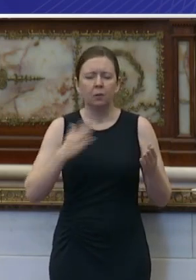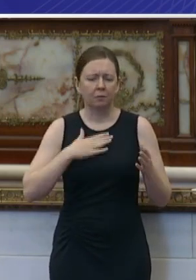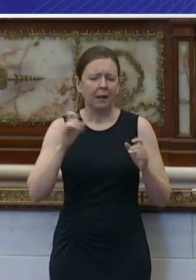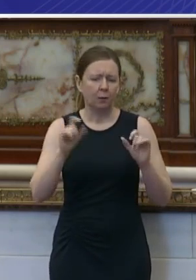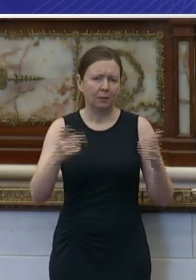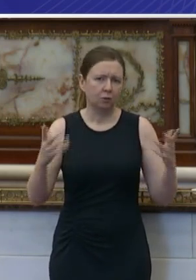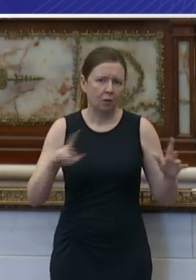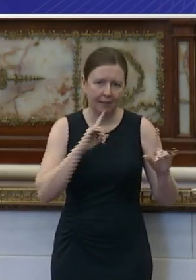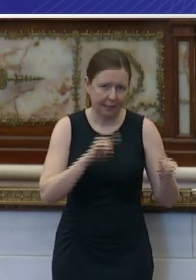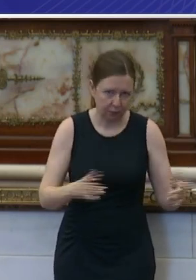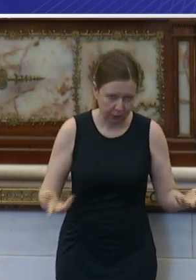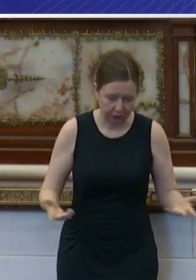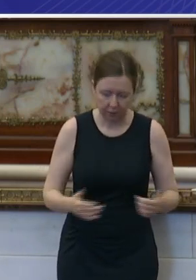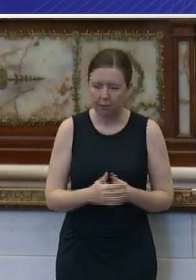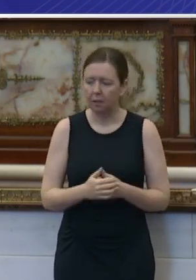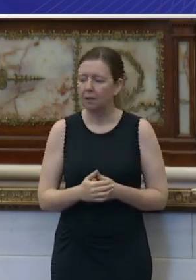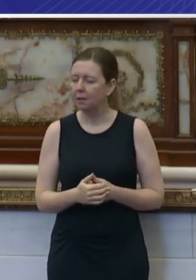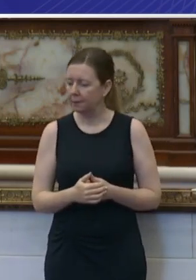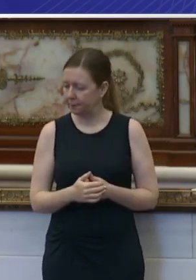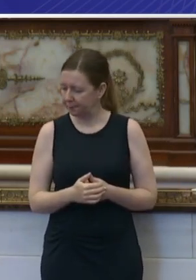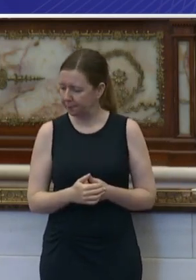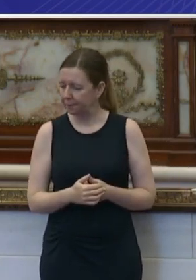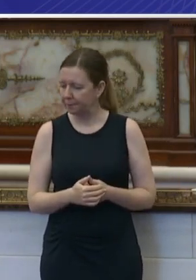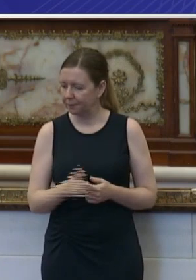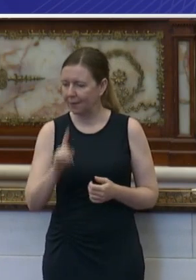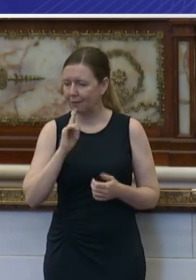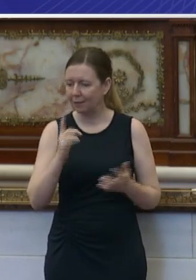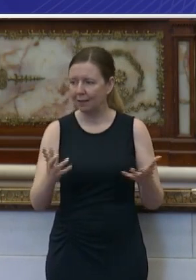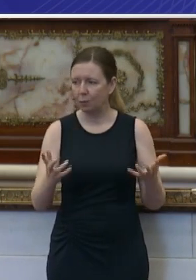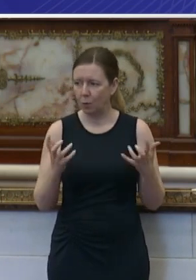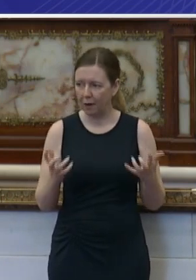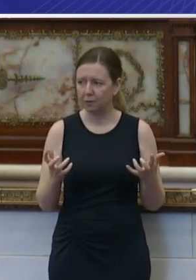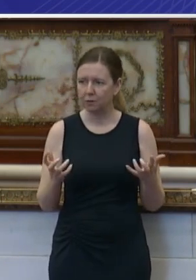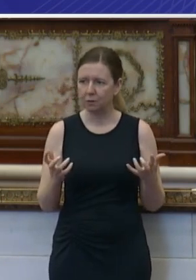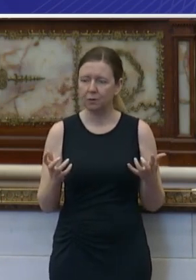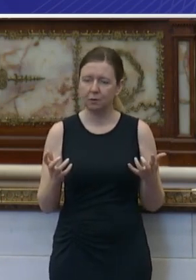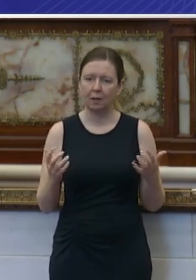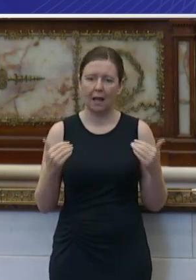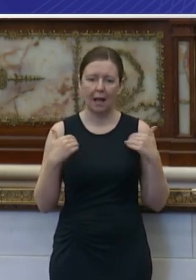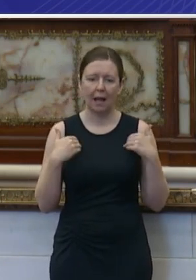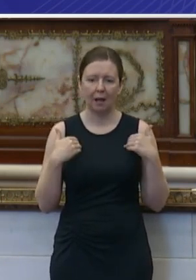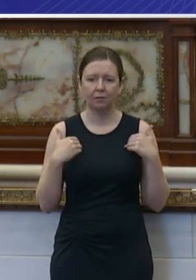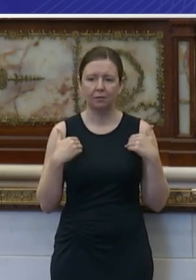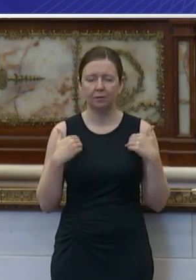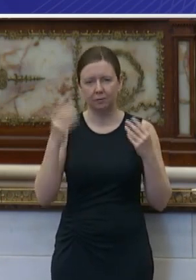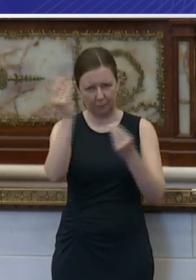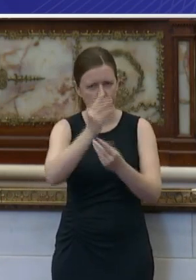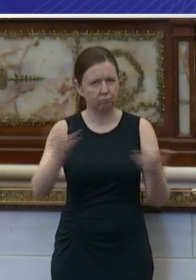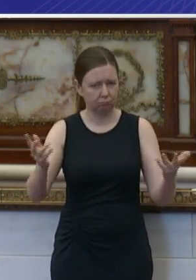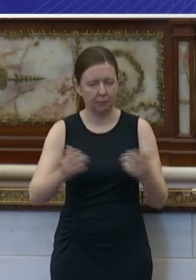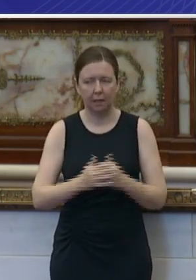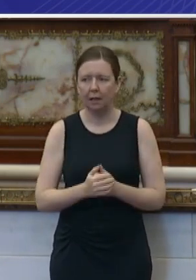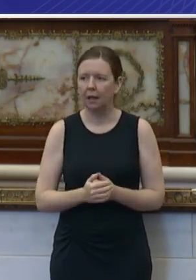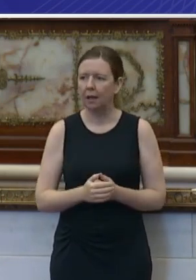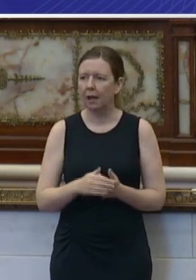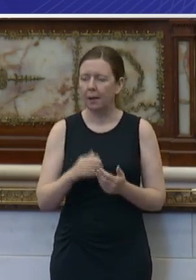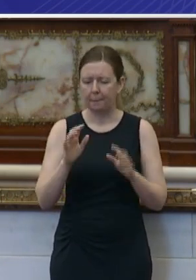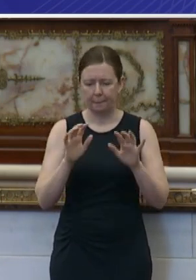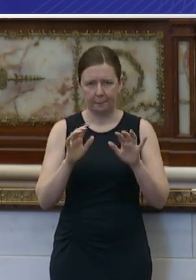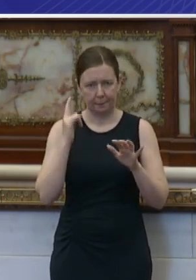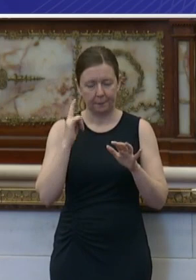answered. And, I really just wanted to, have it be noted that,